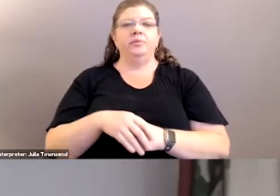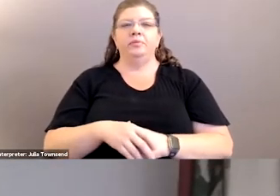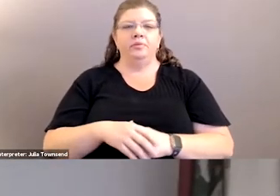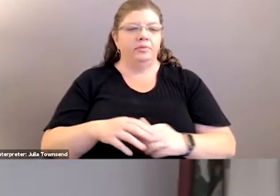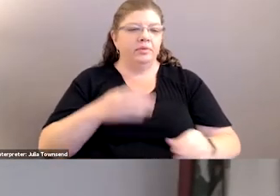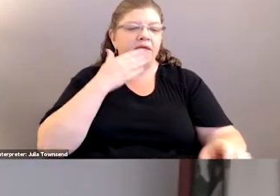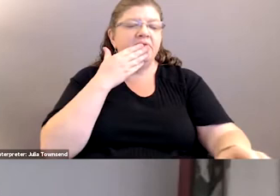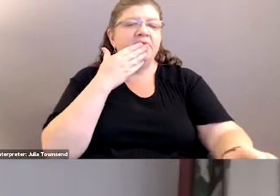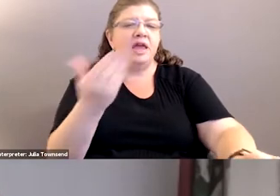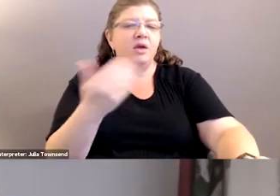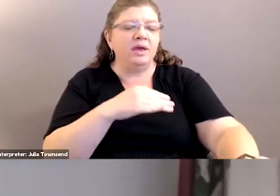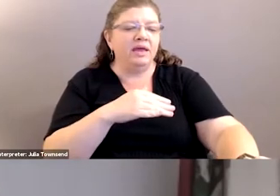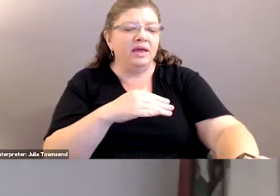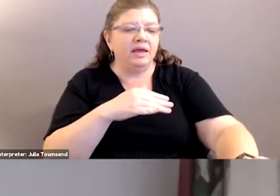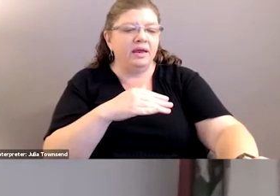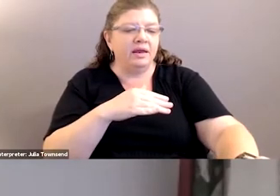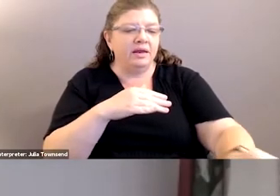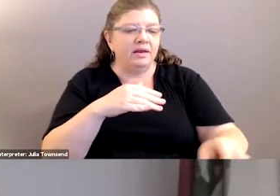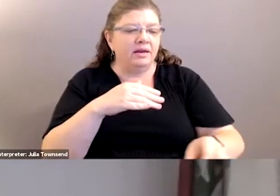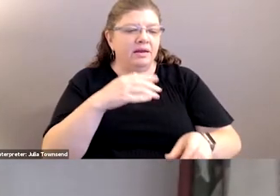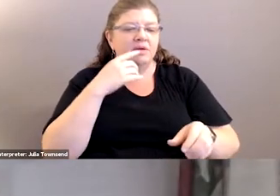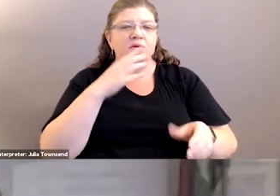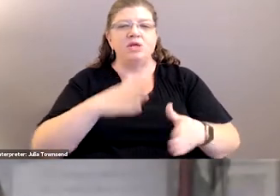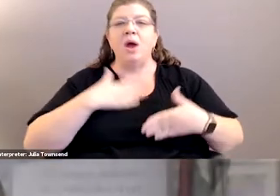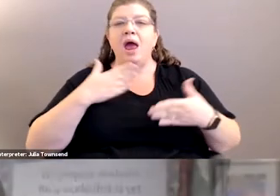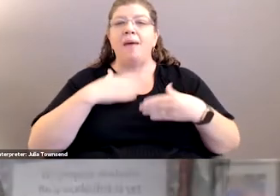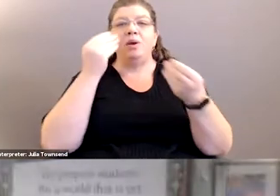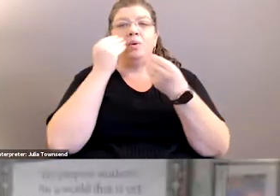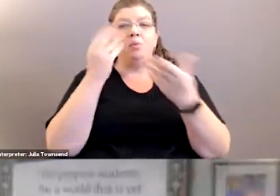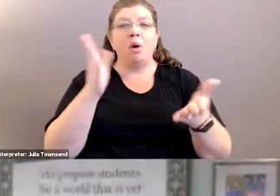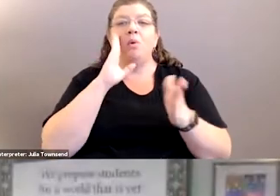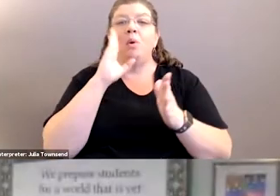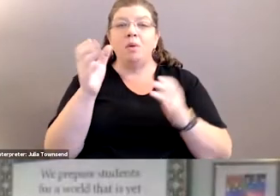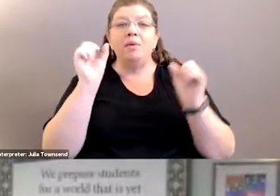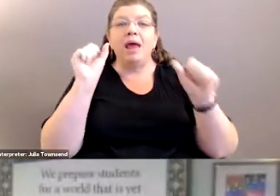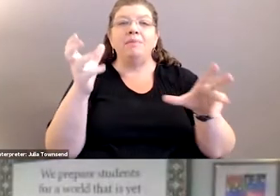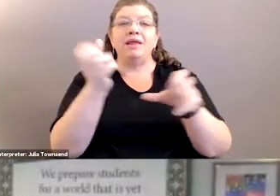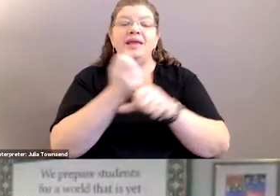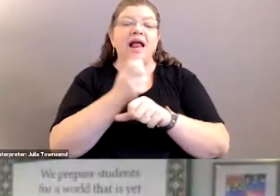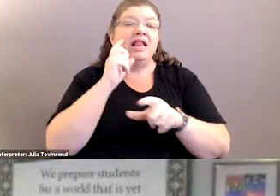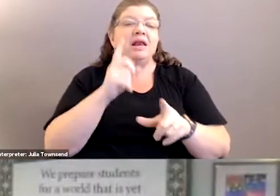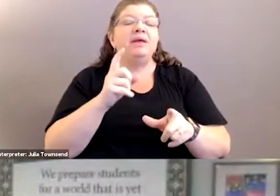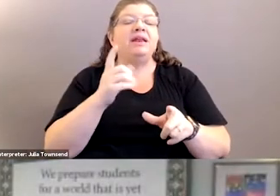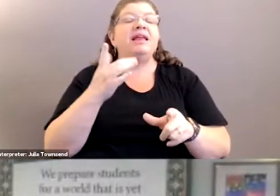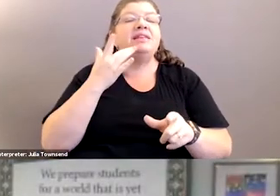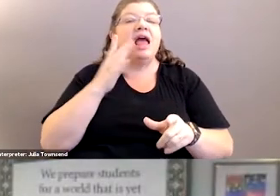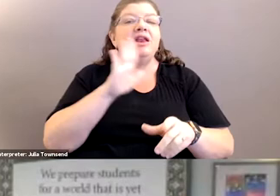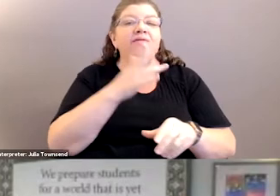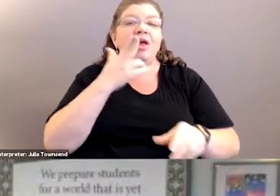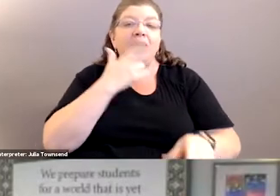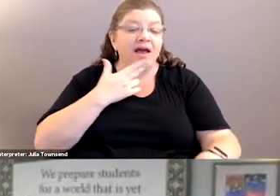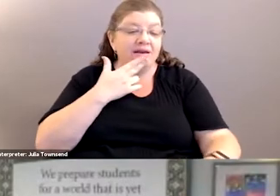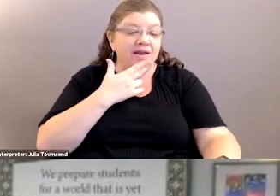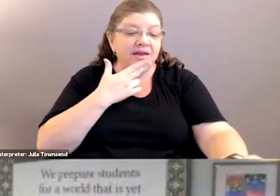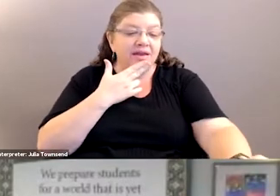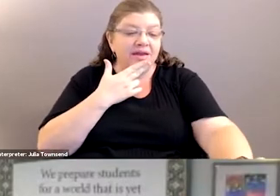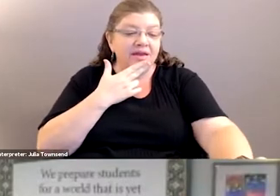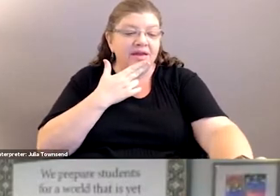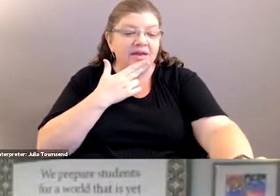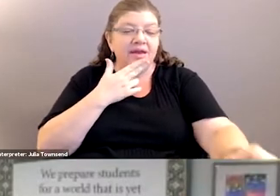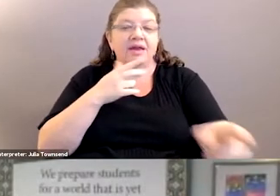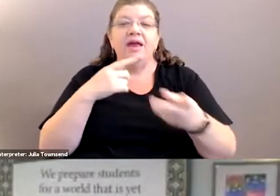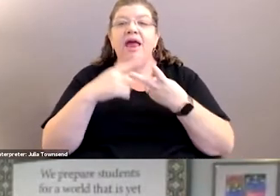thank you once again and we are happy to report that we will be able to get a little taste of their honey as well as a look at some of their